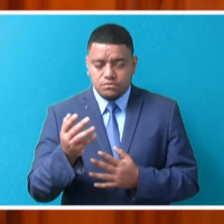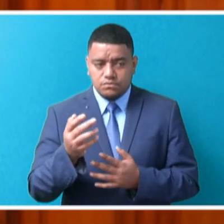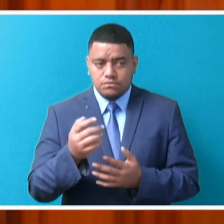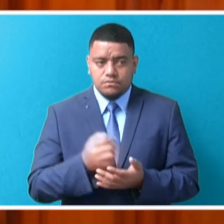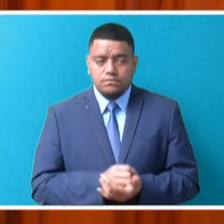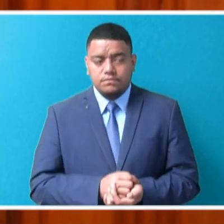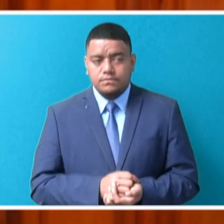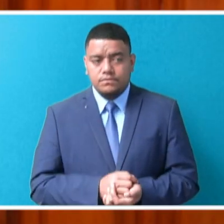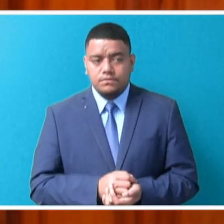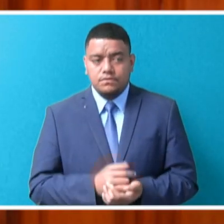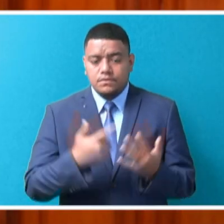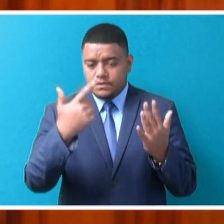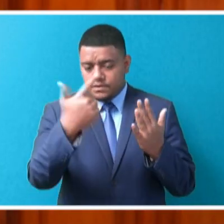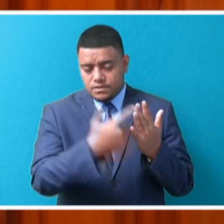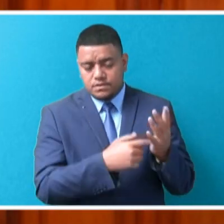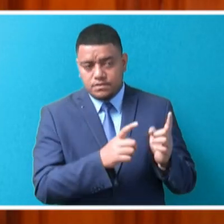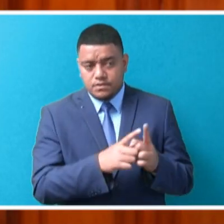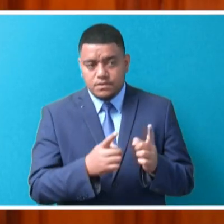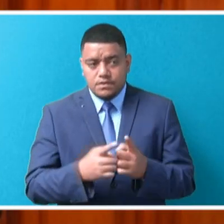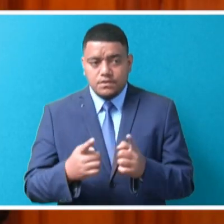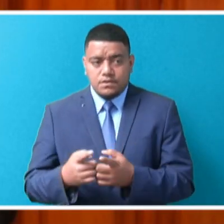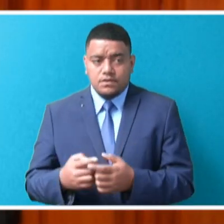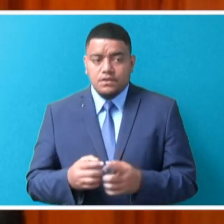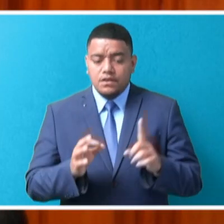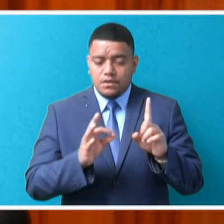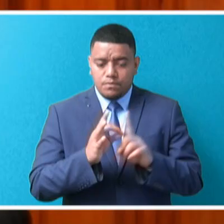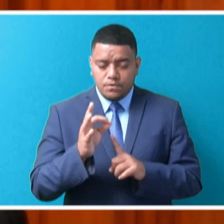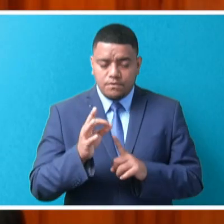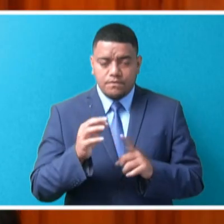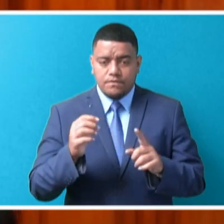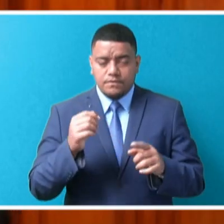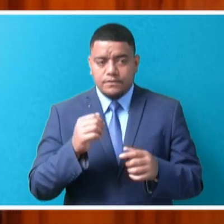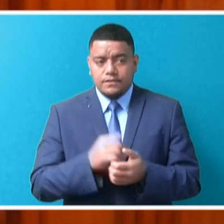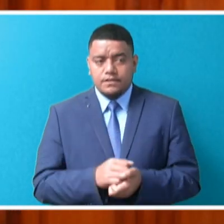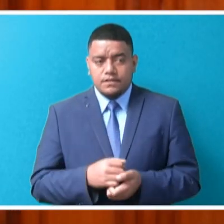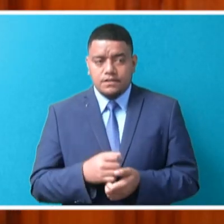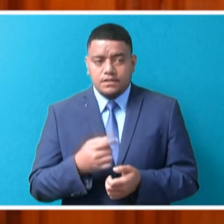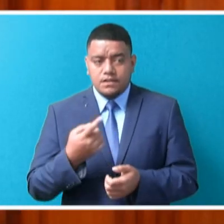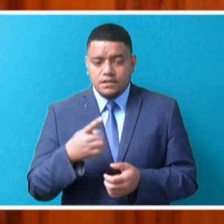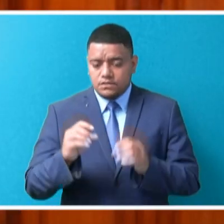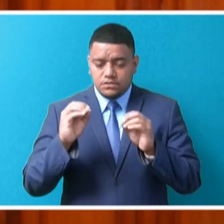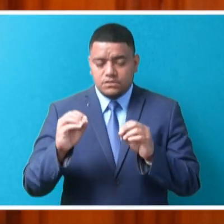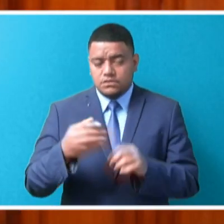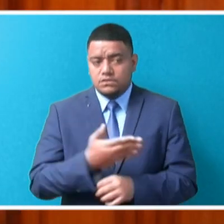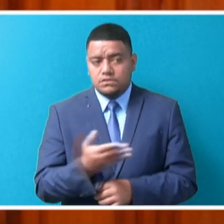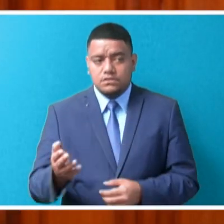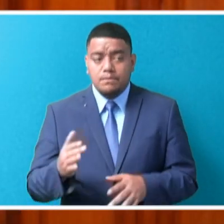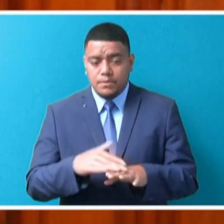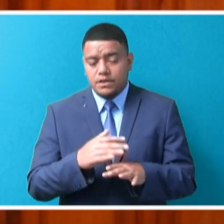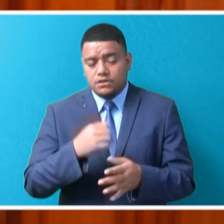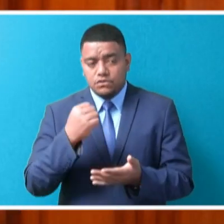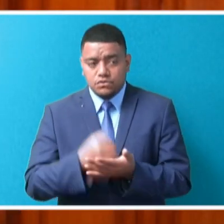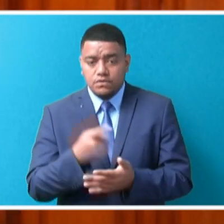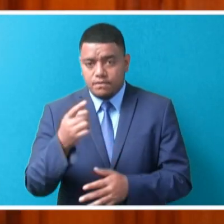mechanisms, lease stampage payments, improved contract governance, and technical extension services. This ensures that